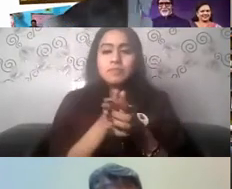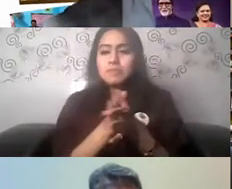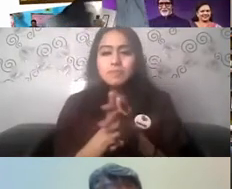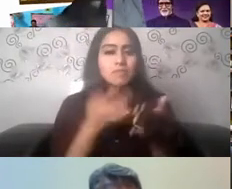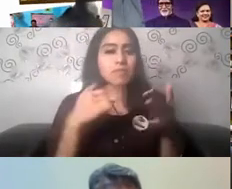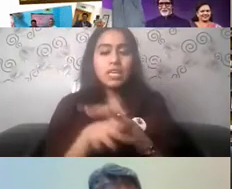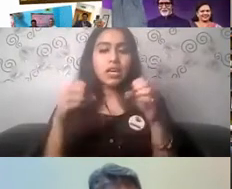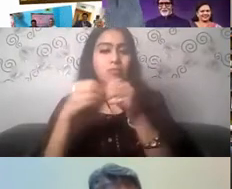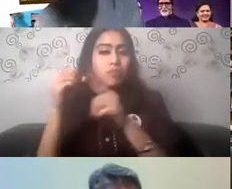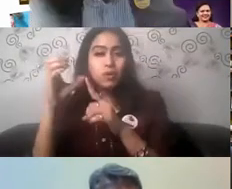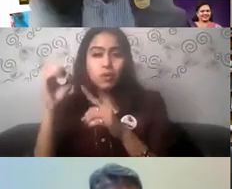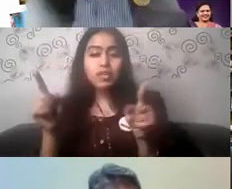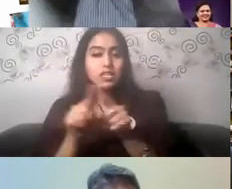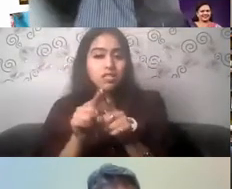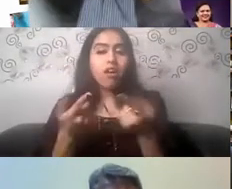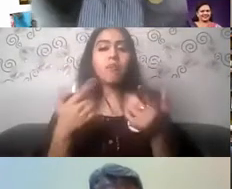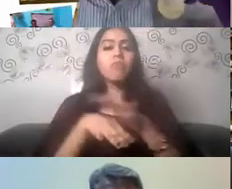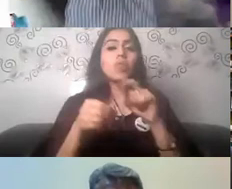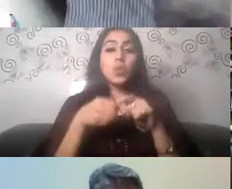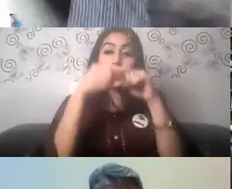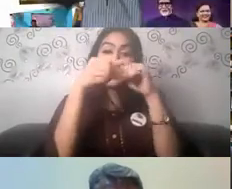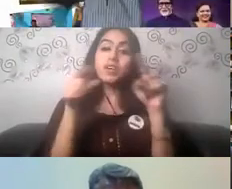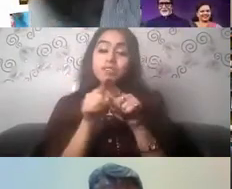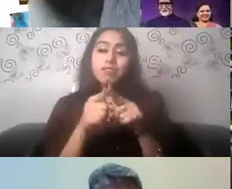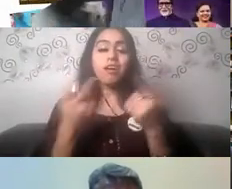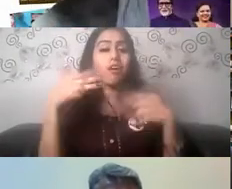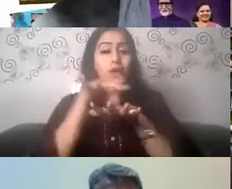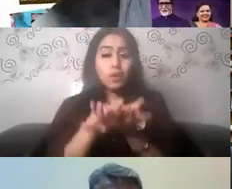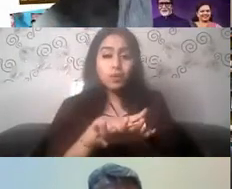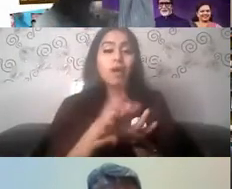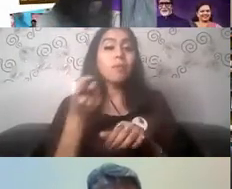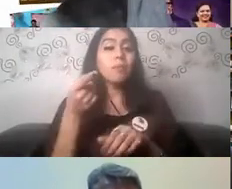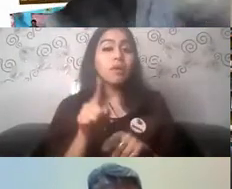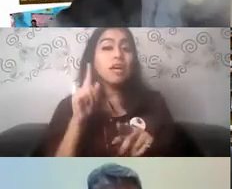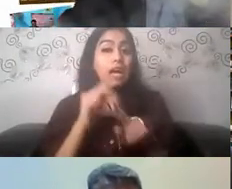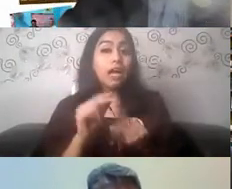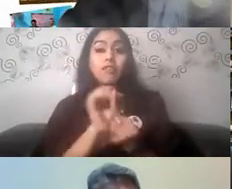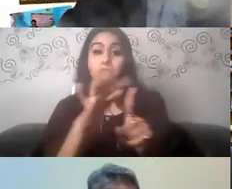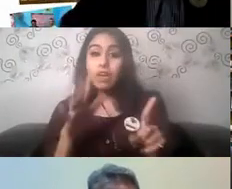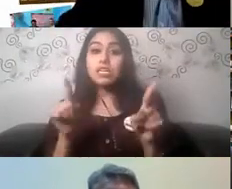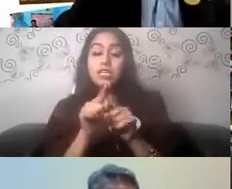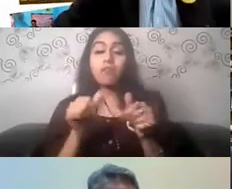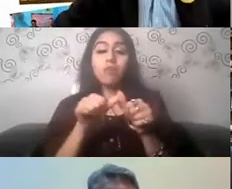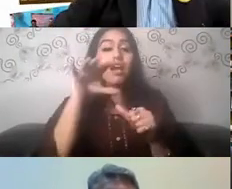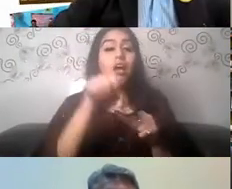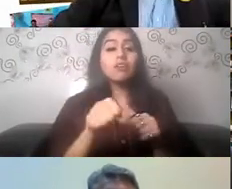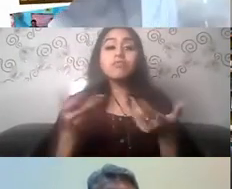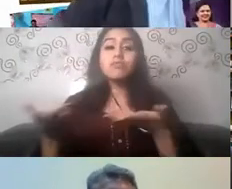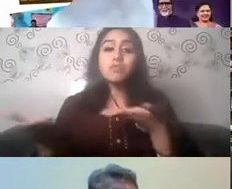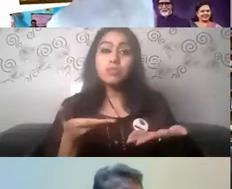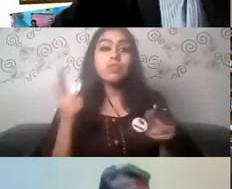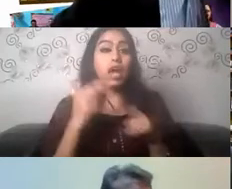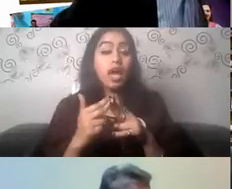DPOs make to both equality and inclusion, but also to delivering effective and accessible services that make a